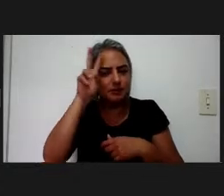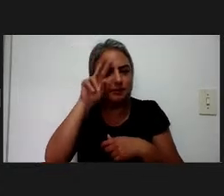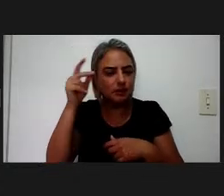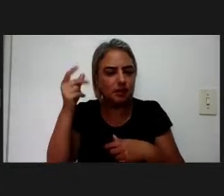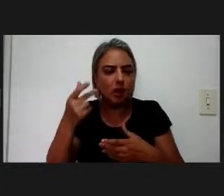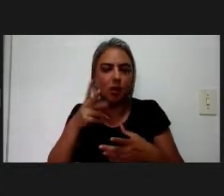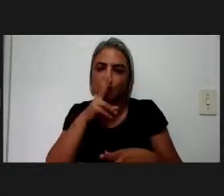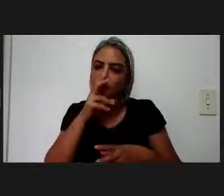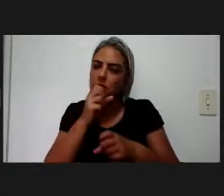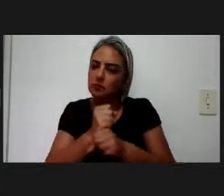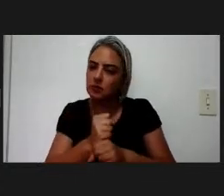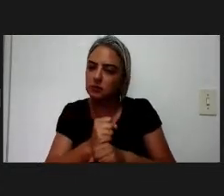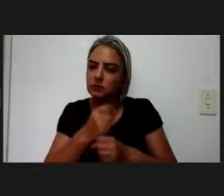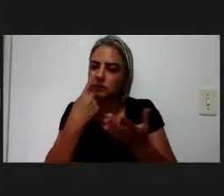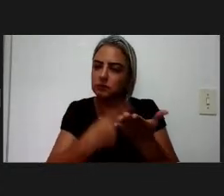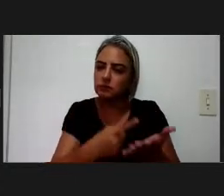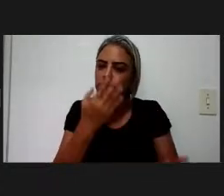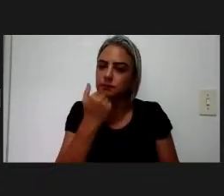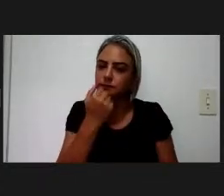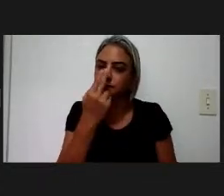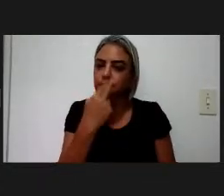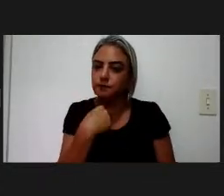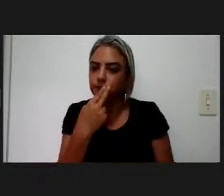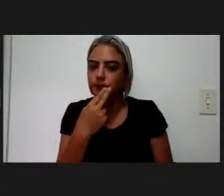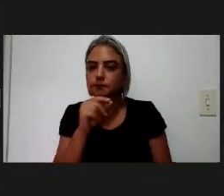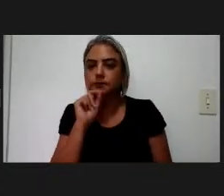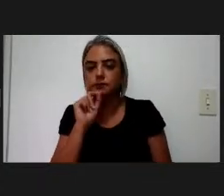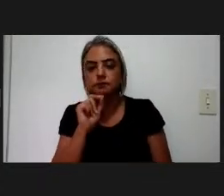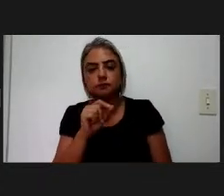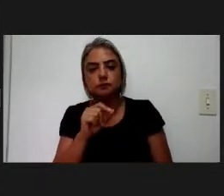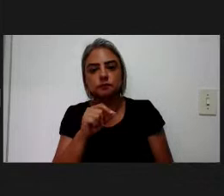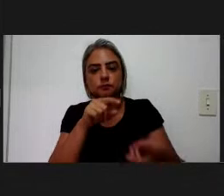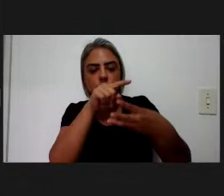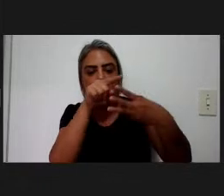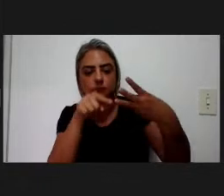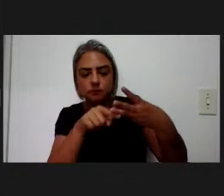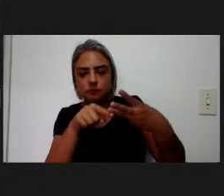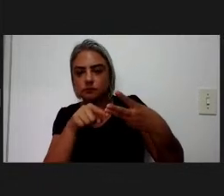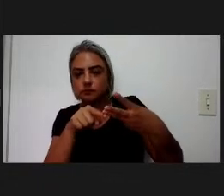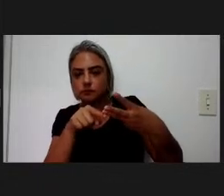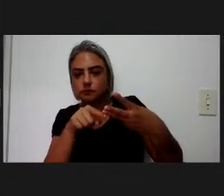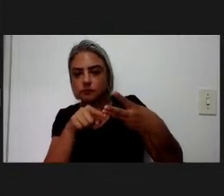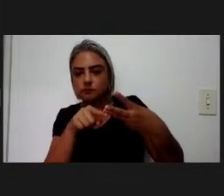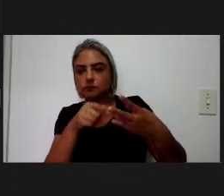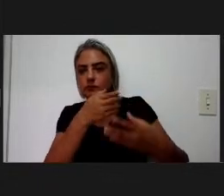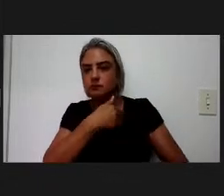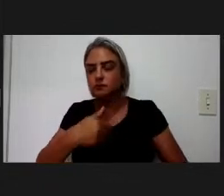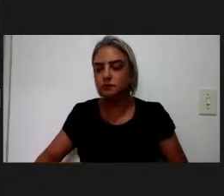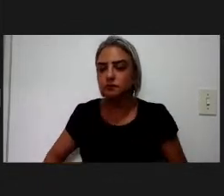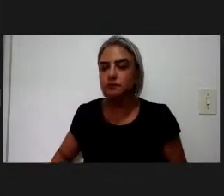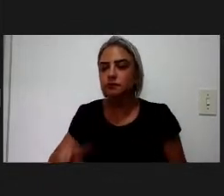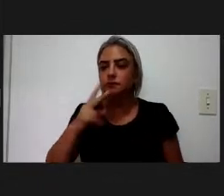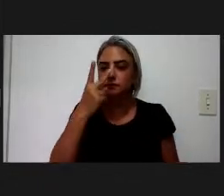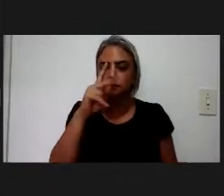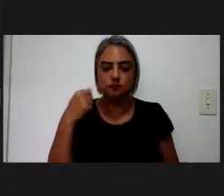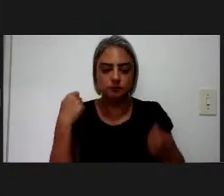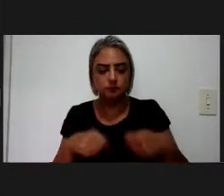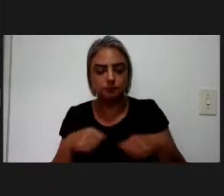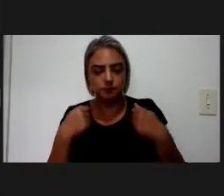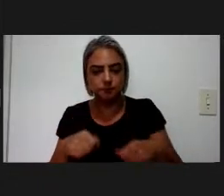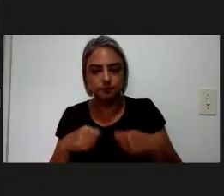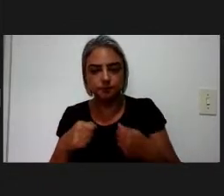go to historical demands at strengths in all